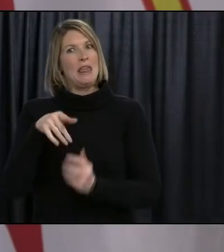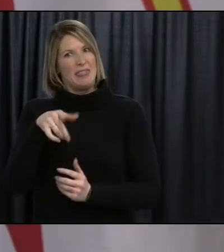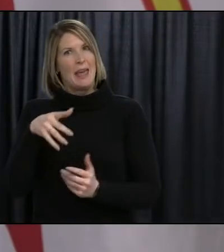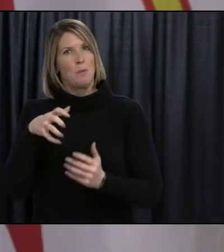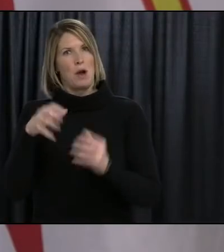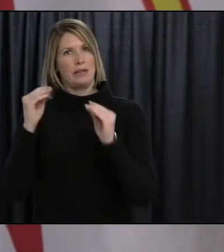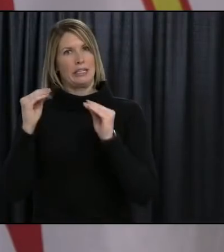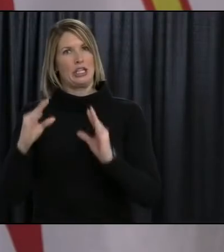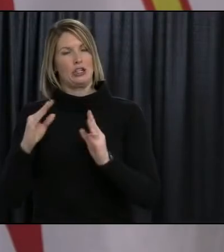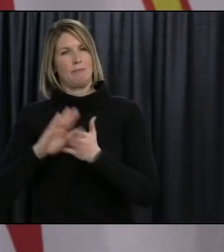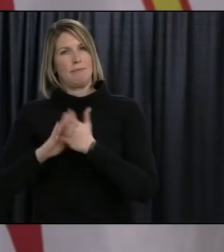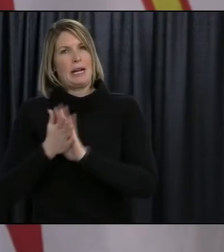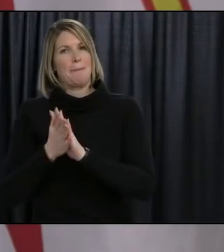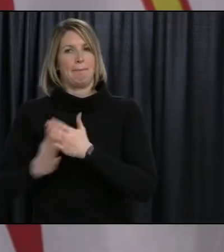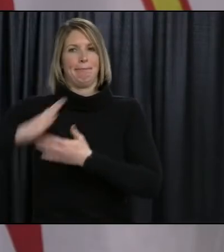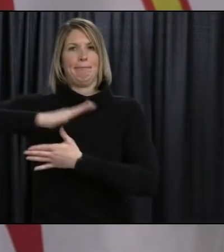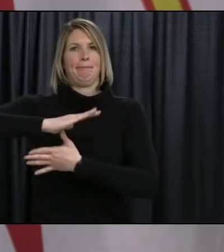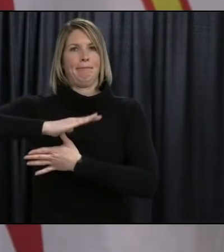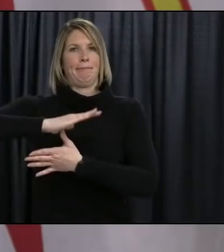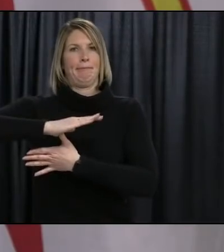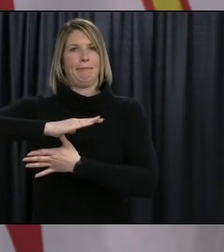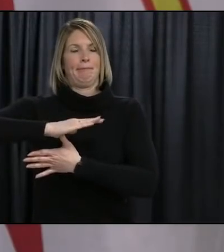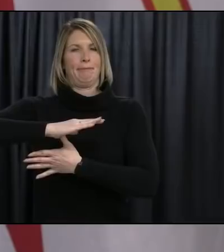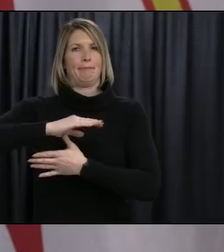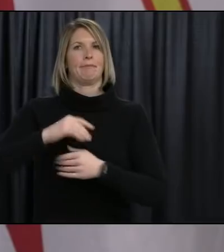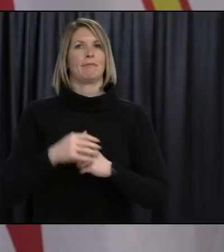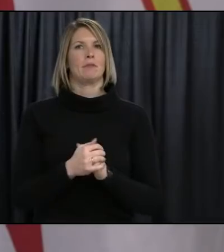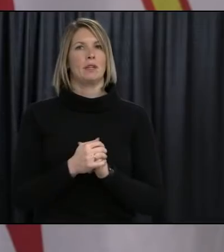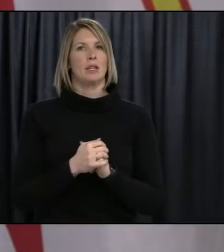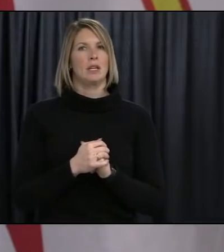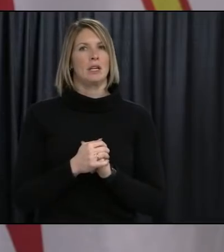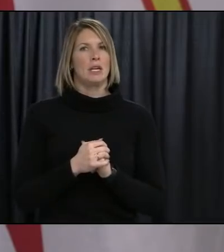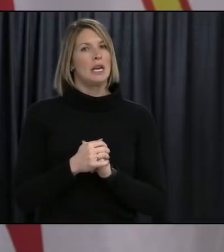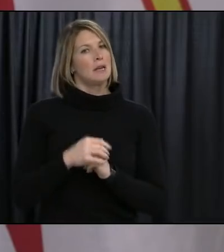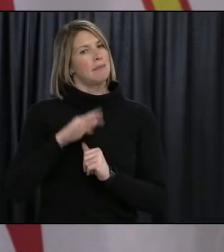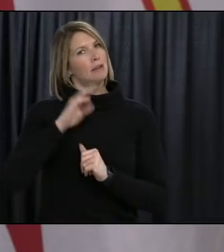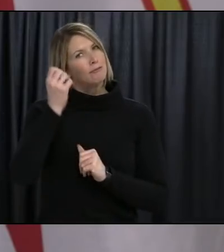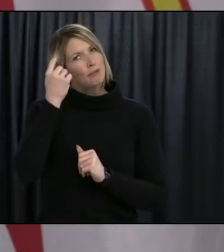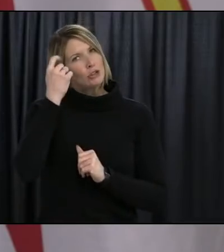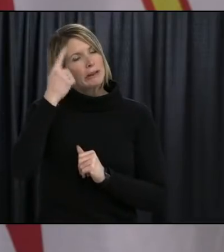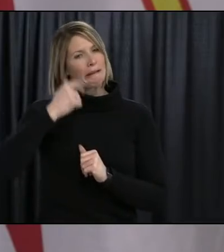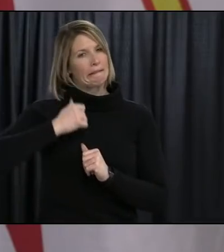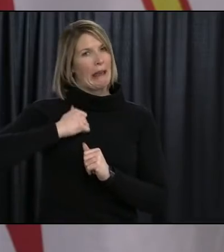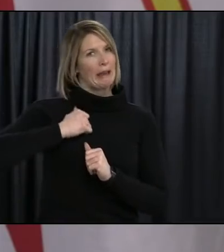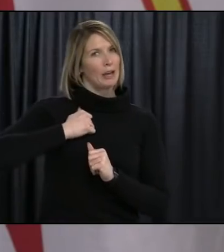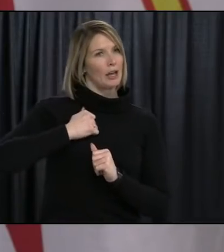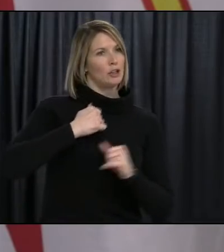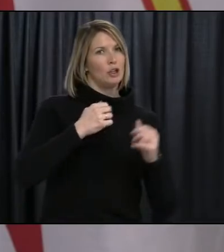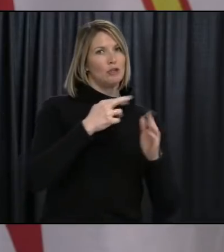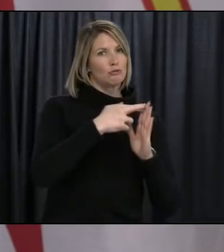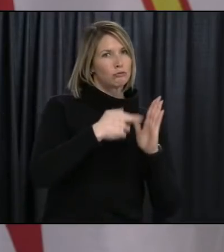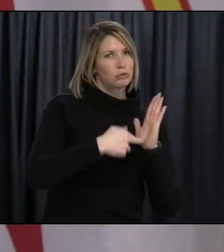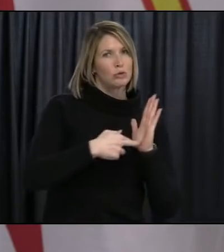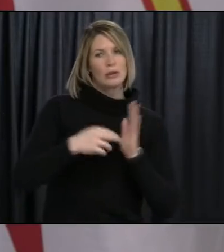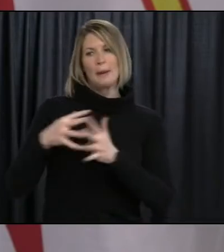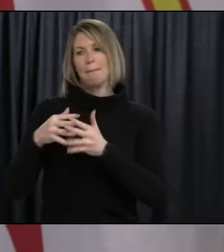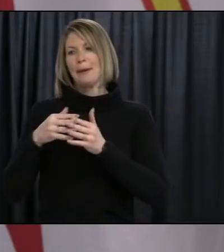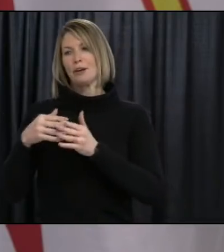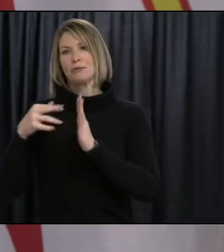that recommendation is being made. So we follow the Public Health Agency of Canada's and the National Advisory Committee on